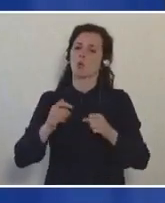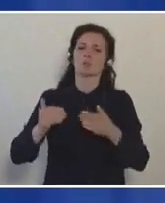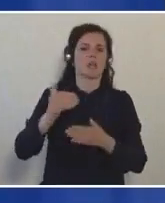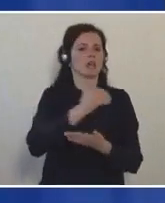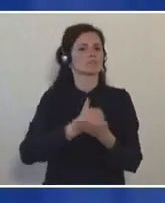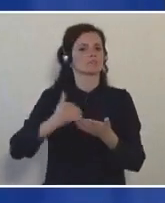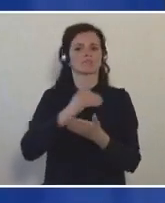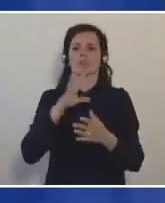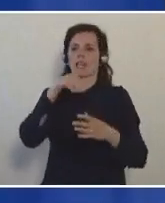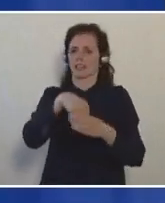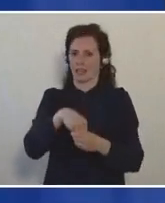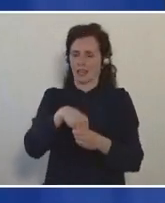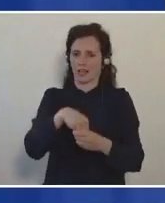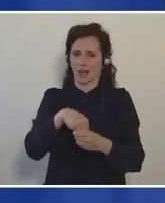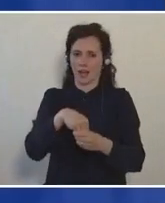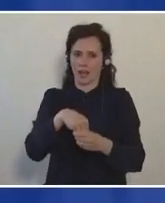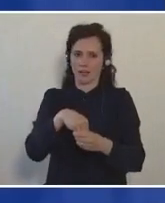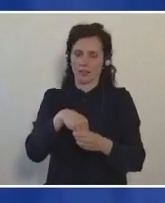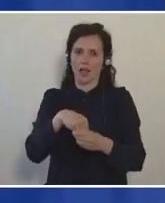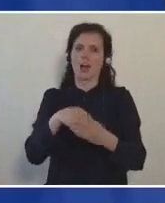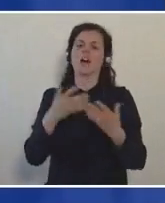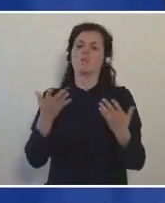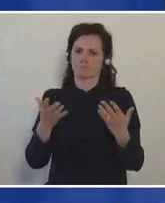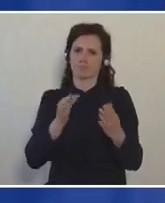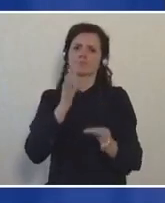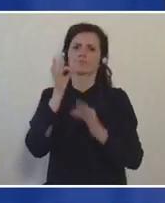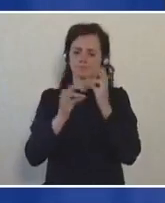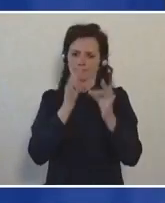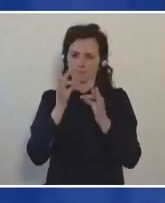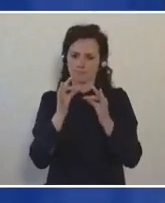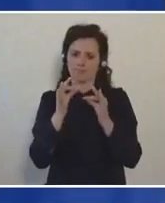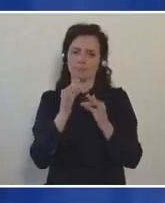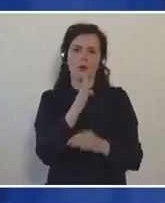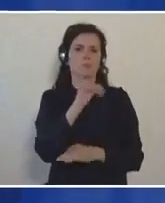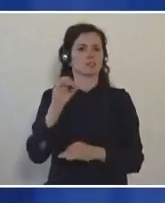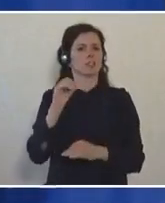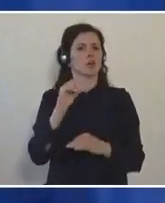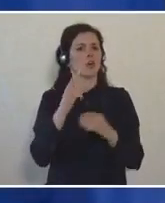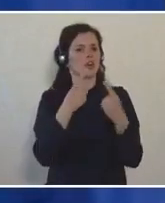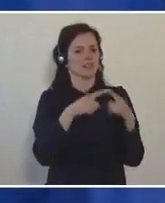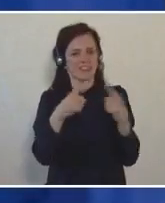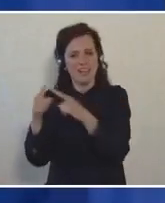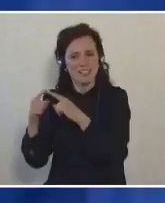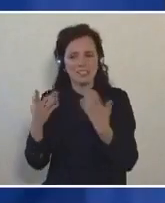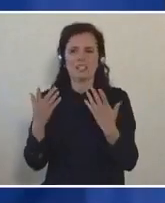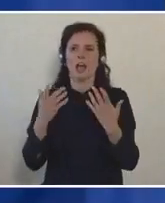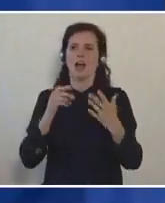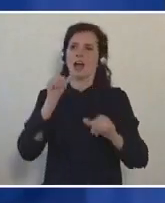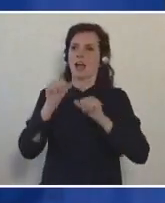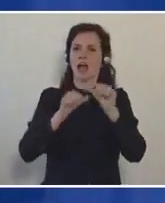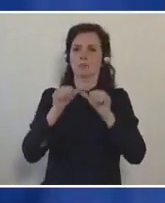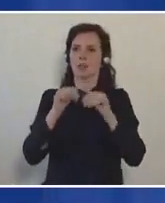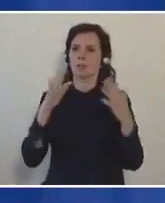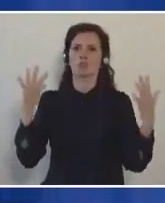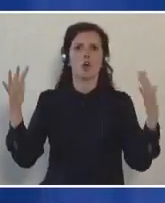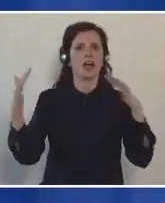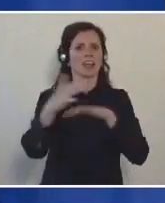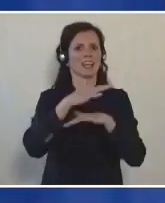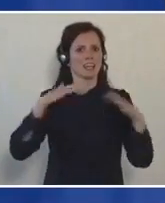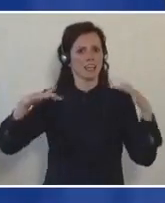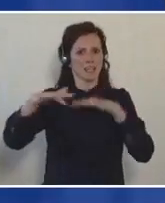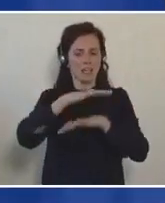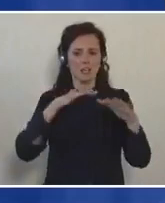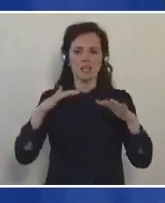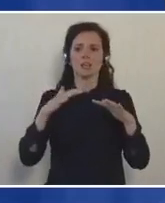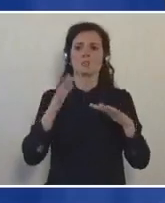change, loss of biodiversity, and human activity expanding into wildlife is one of the